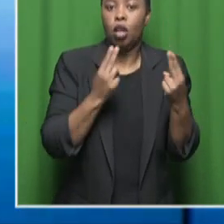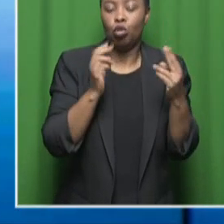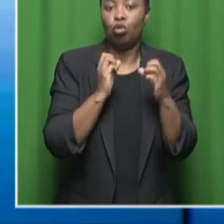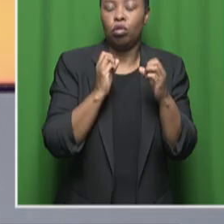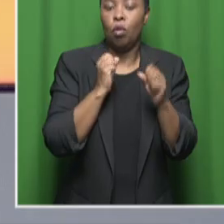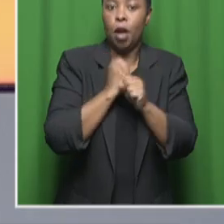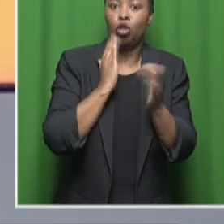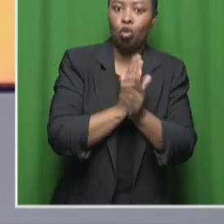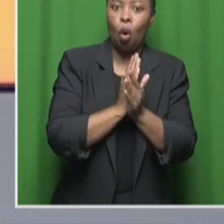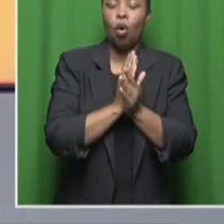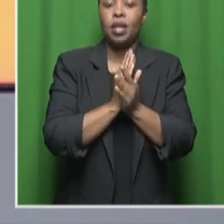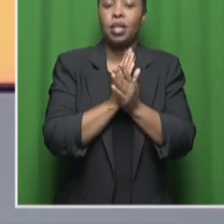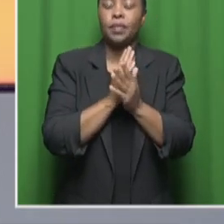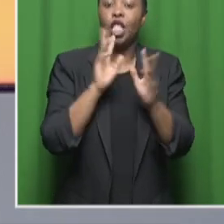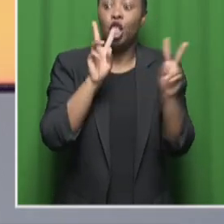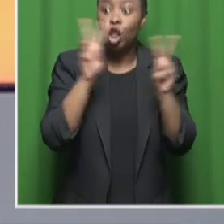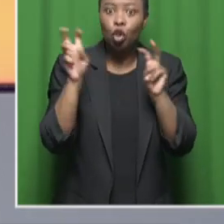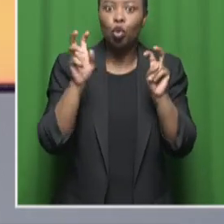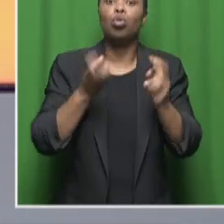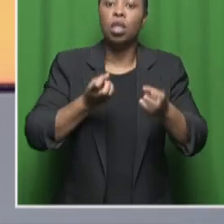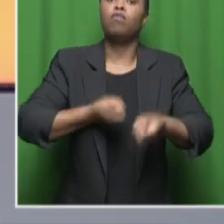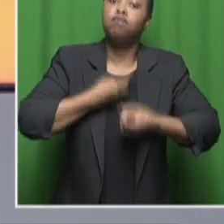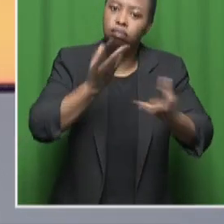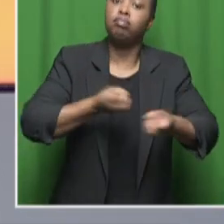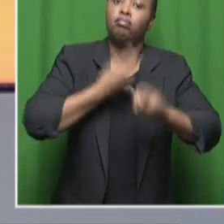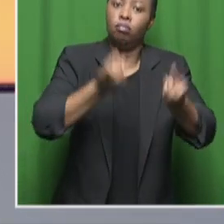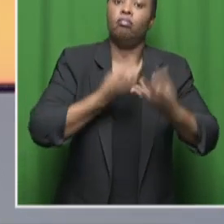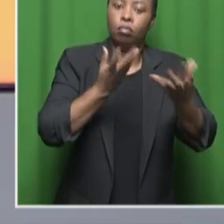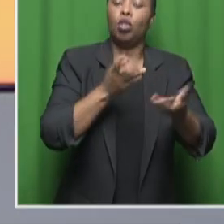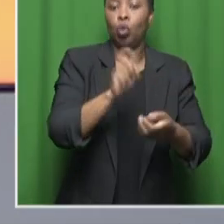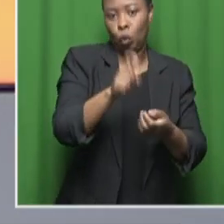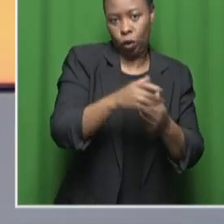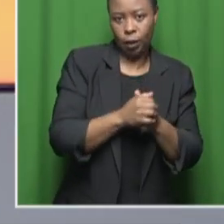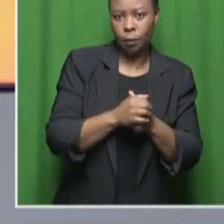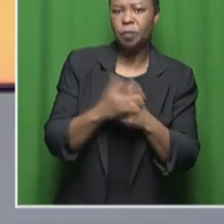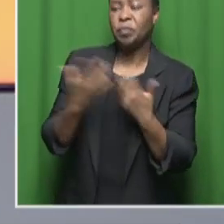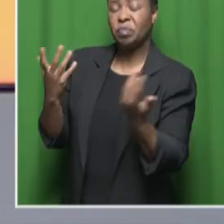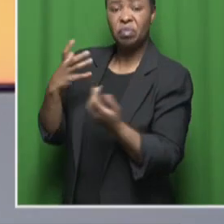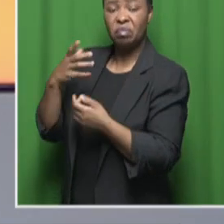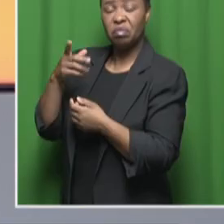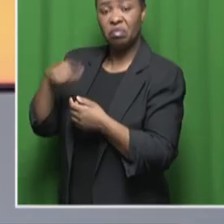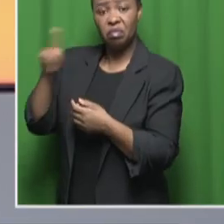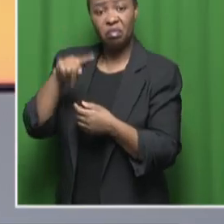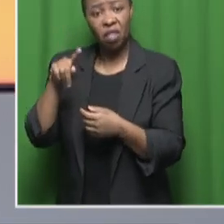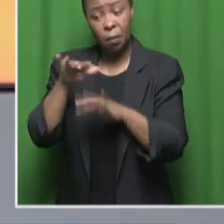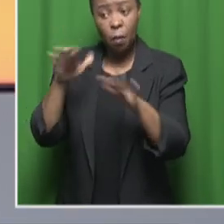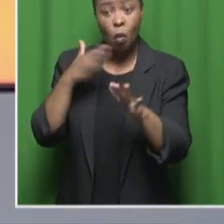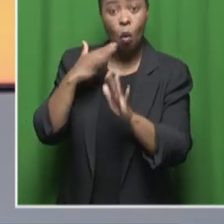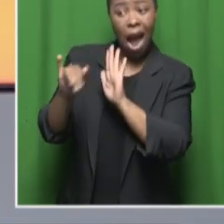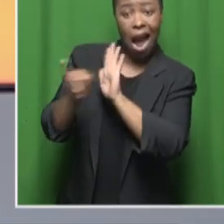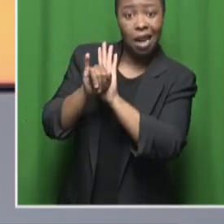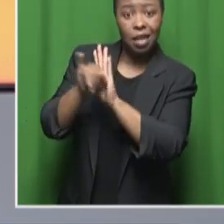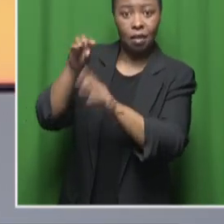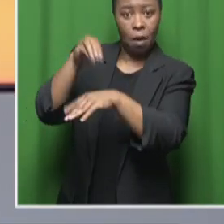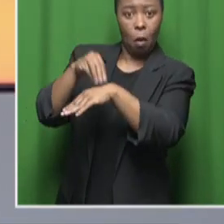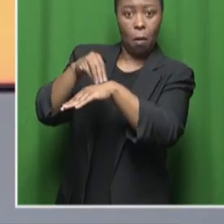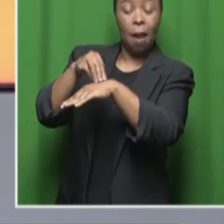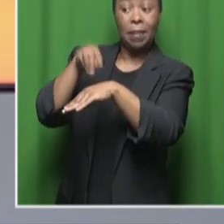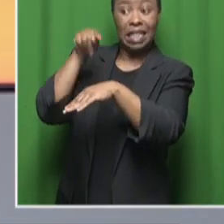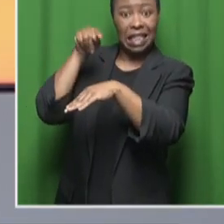conversations. How do you then take it forward, right? So the responsibility or the onus lies on those who can identify the problem, because then you obviously need to be